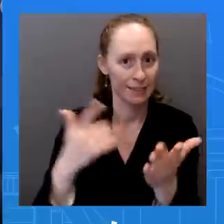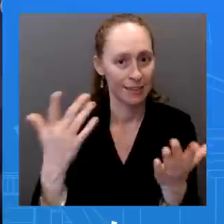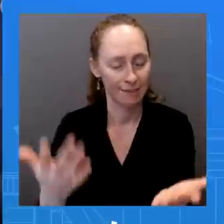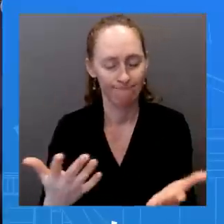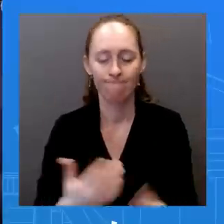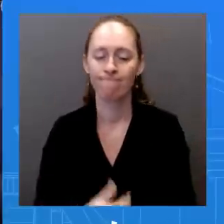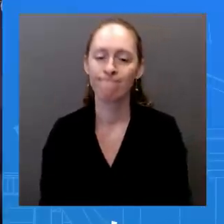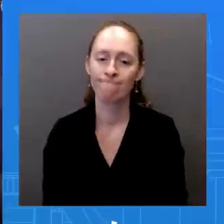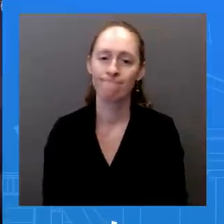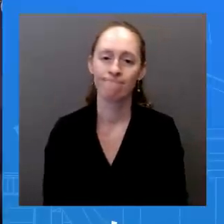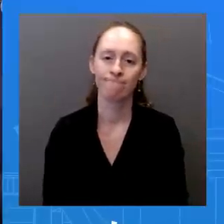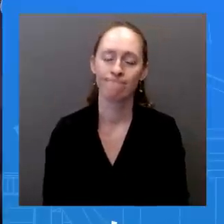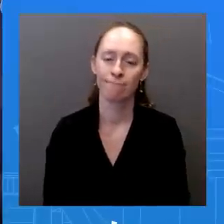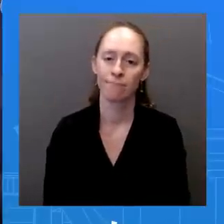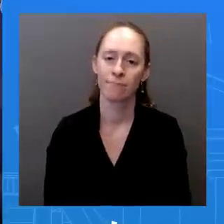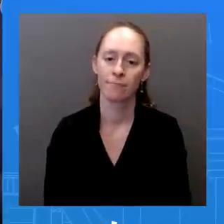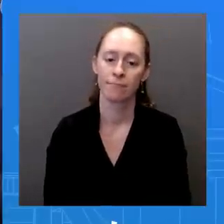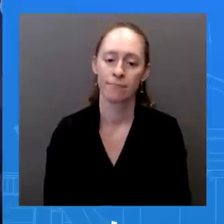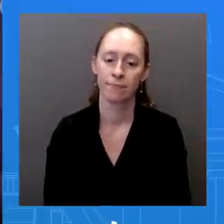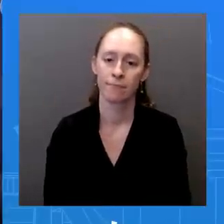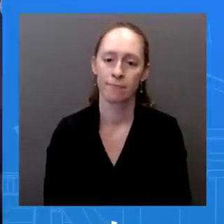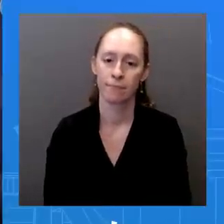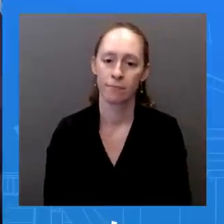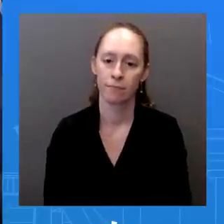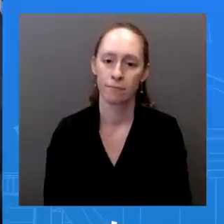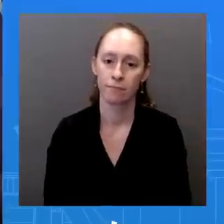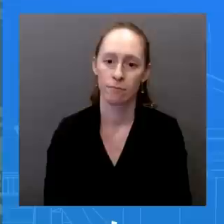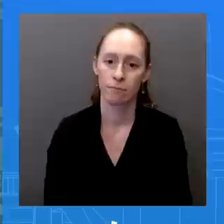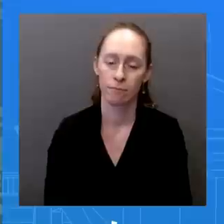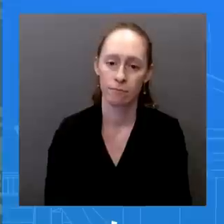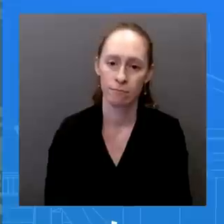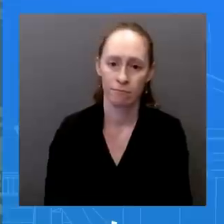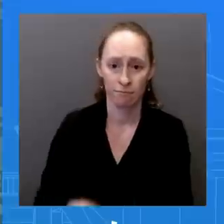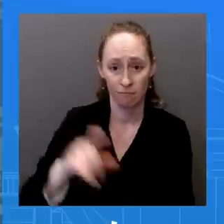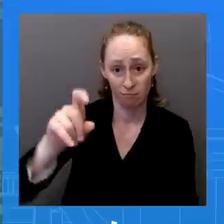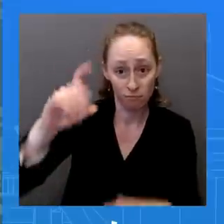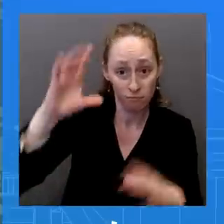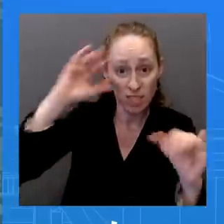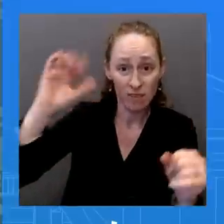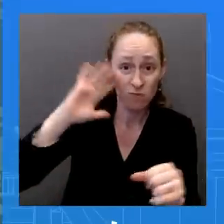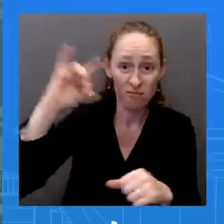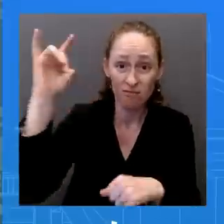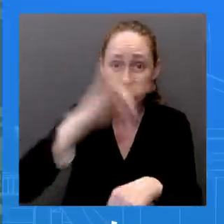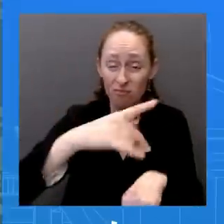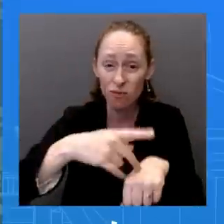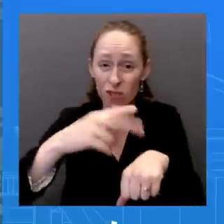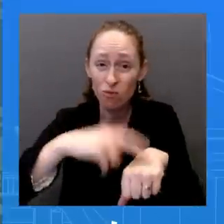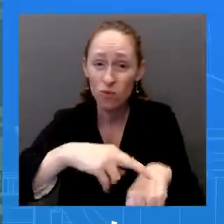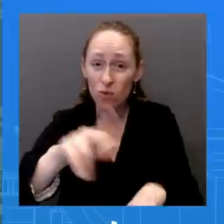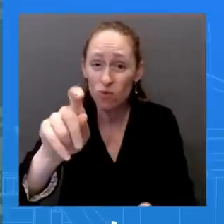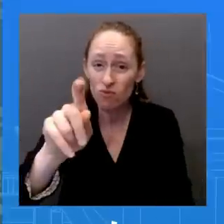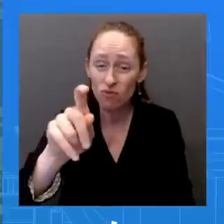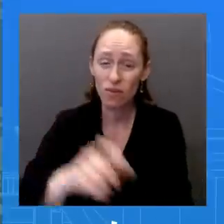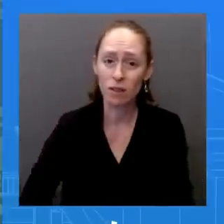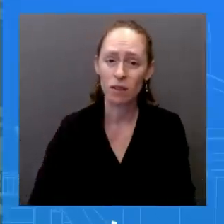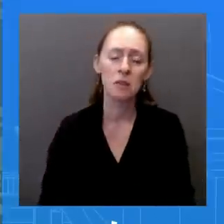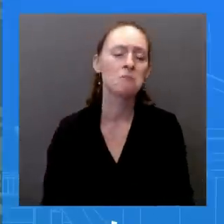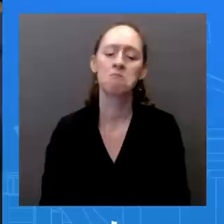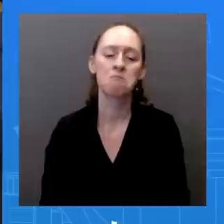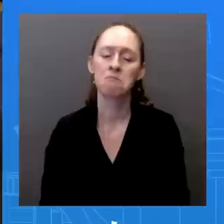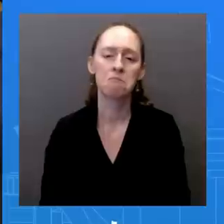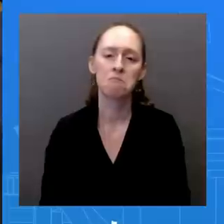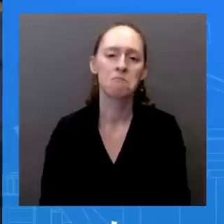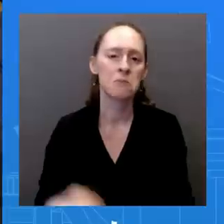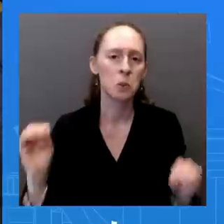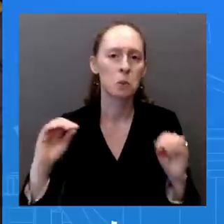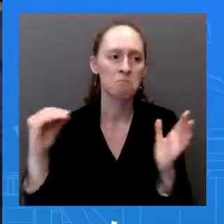president plan to visit and sort of damage there? I don't have anything to preview to you at this time on a visit or travel to Puerto Rico. And